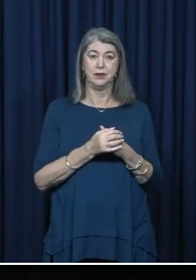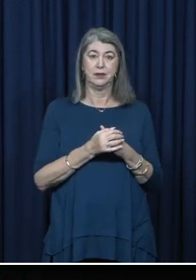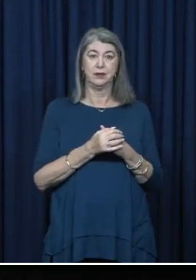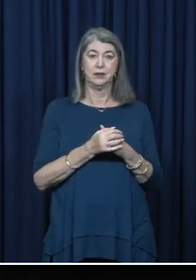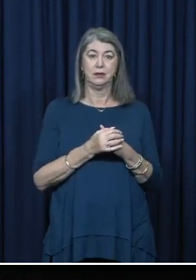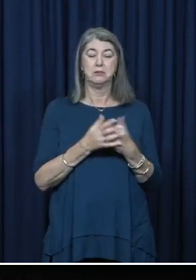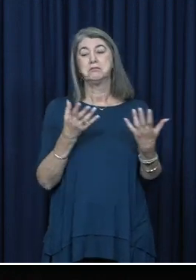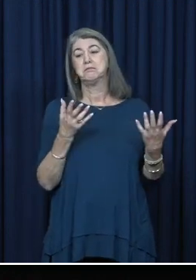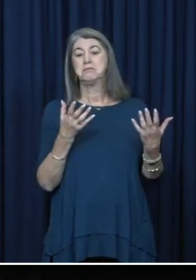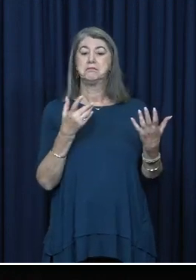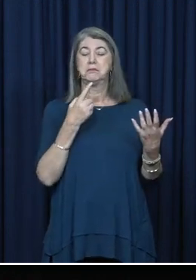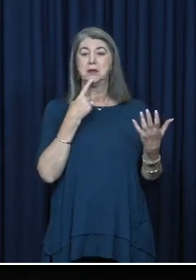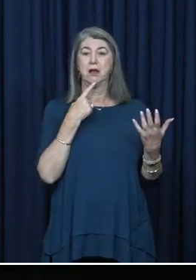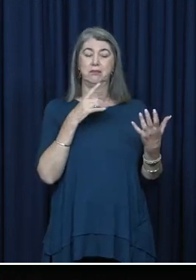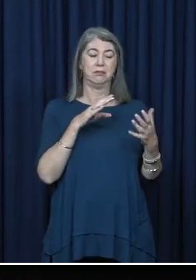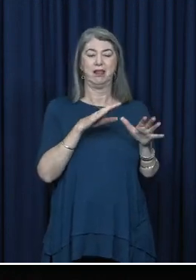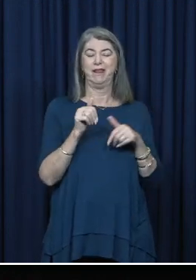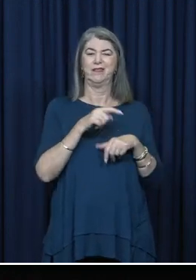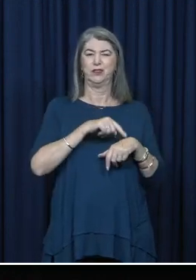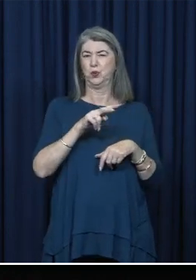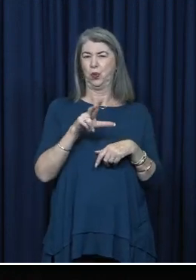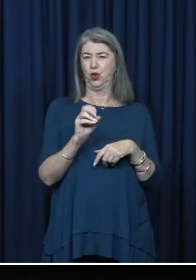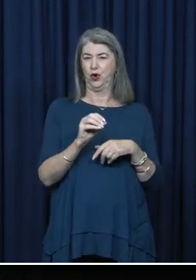So I'm going to say I want to leave at 2:30